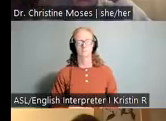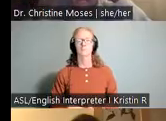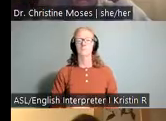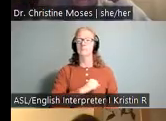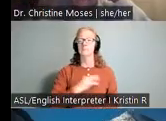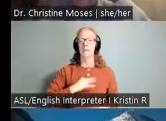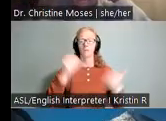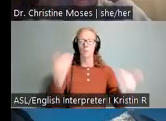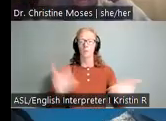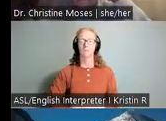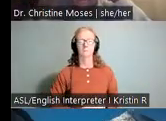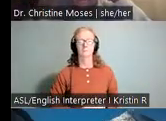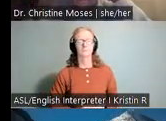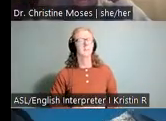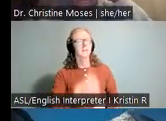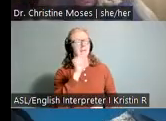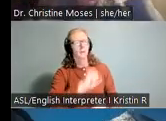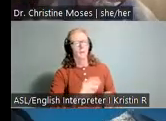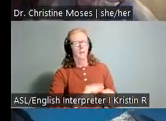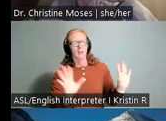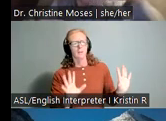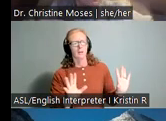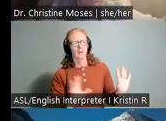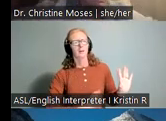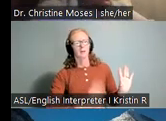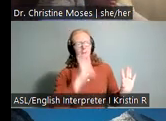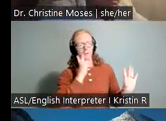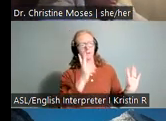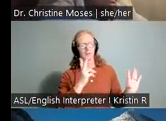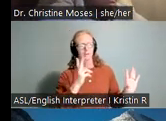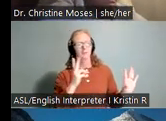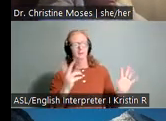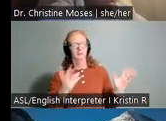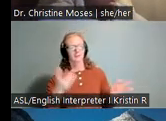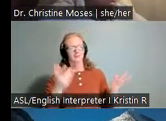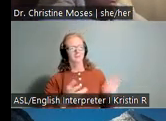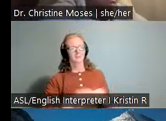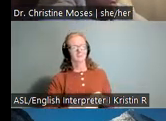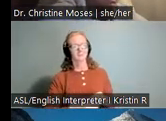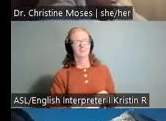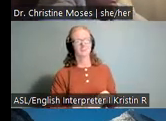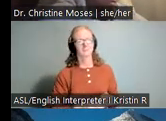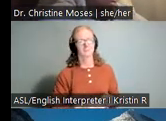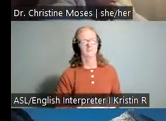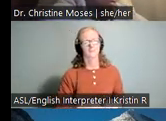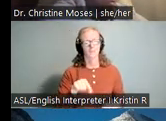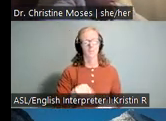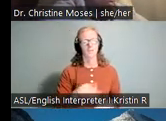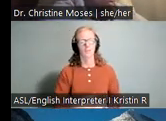Staff. Yeah, just to clarify, and I see that from the Q&A,